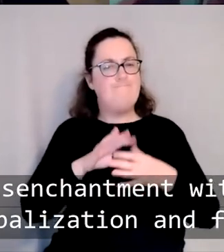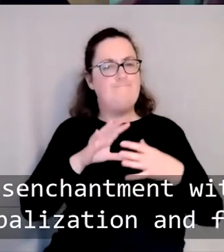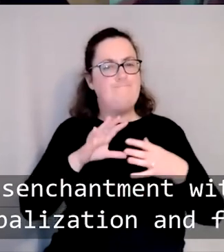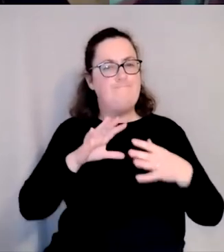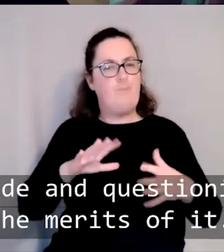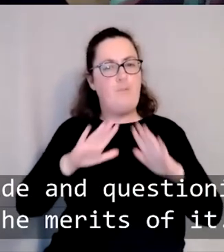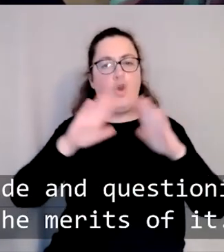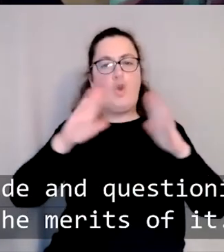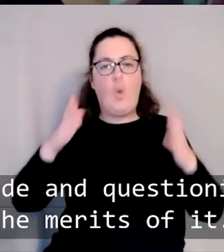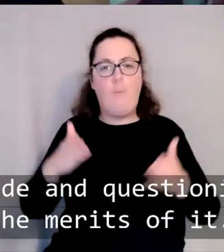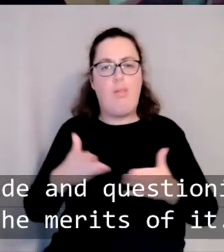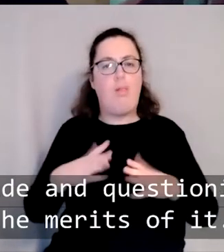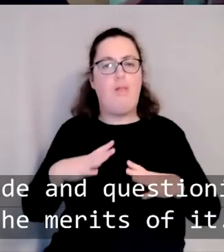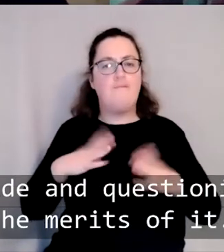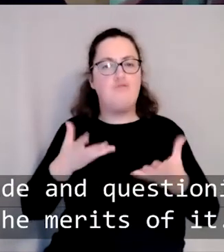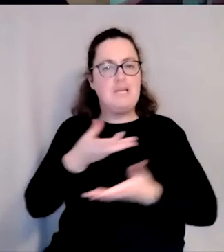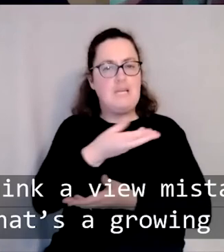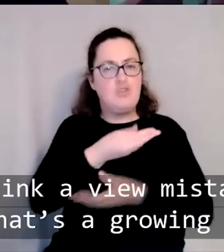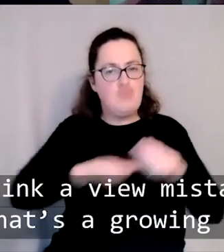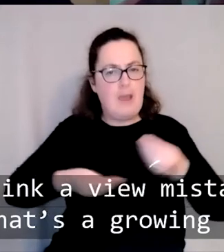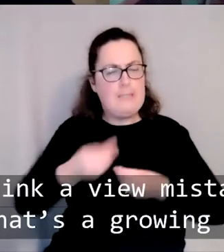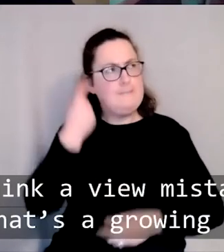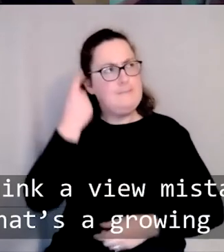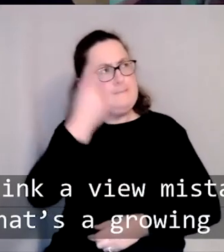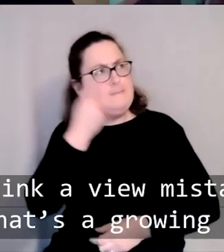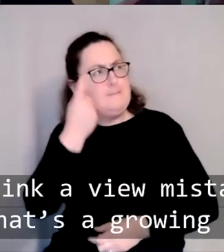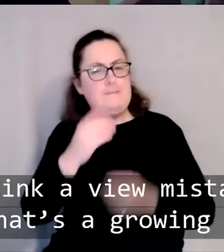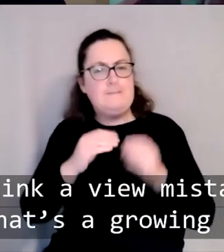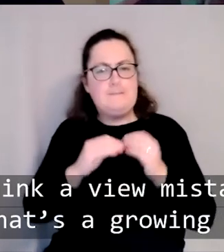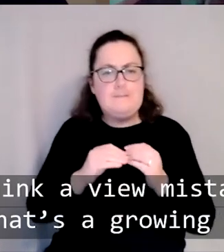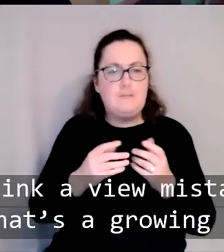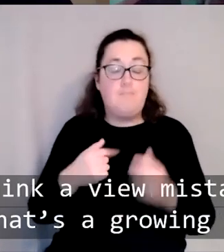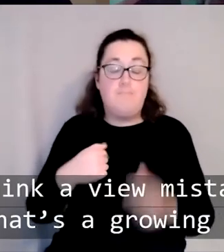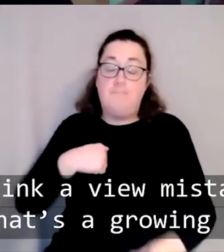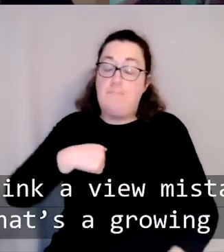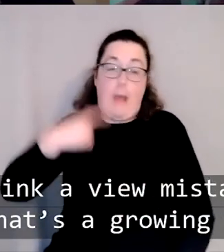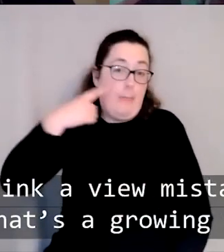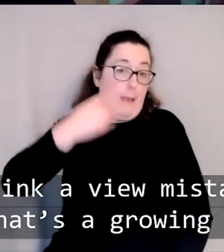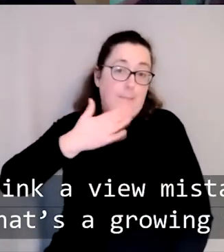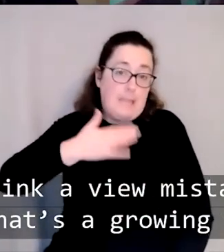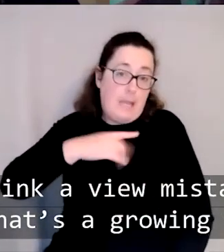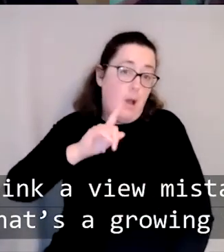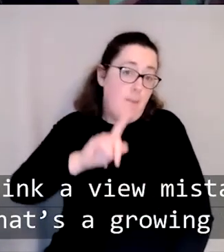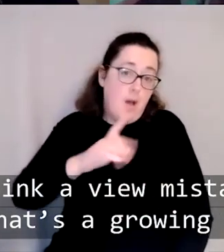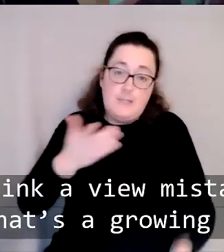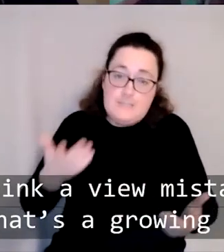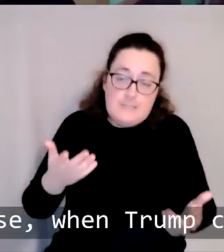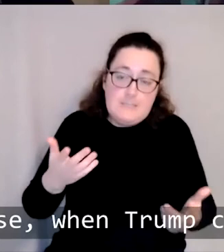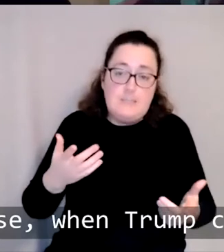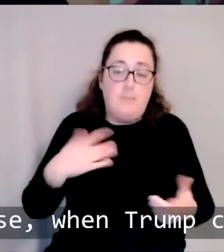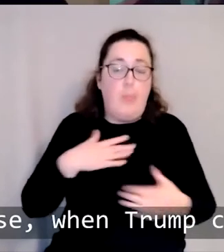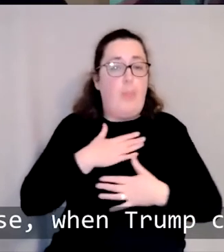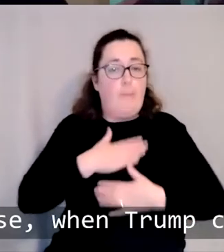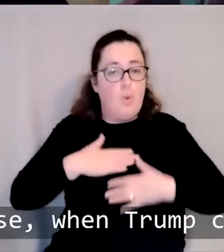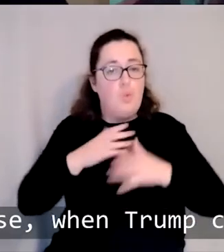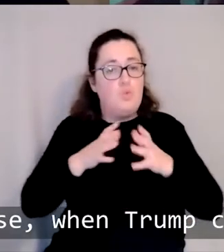globalization and free trade and questioning the merits of it. I think I may be mistaken, but that's been a growing mood.